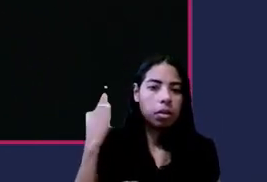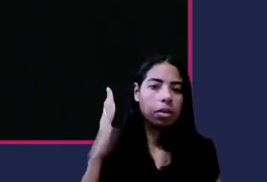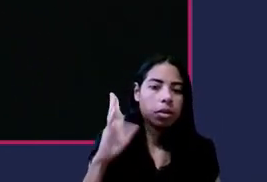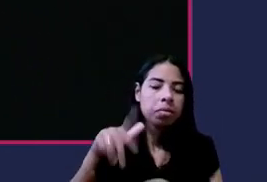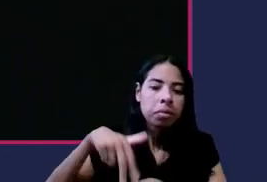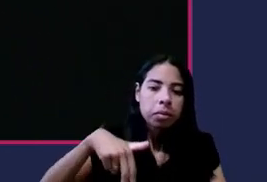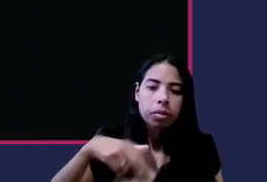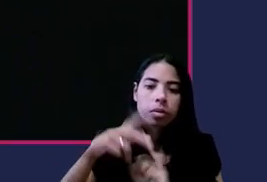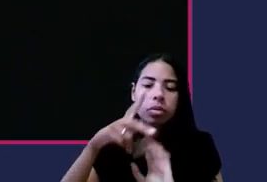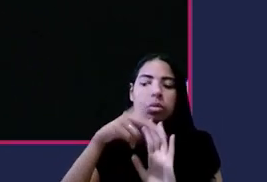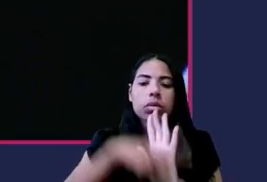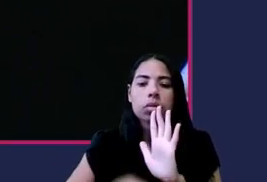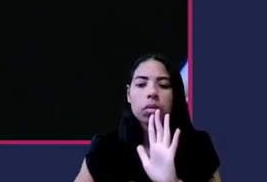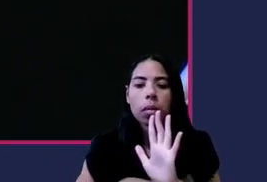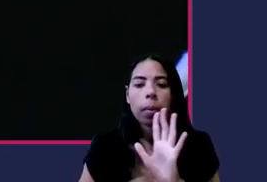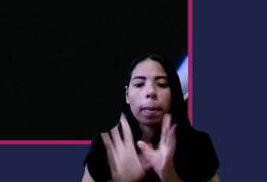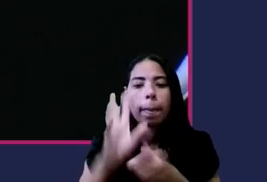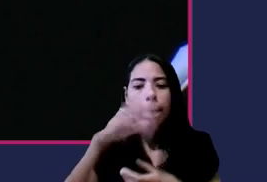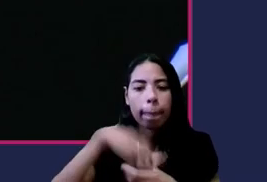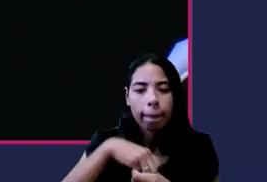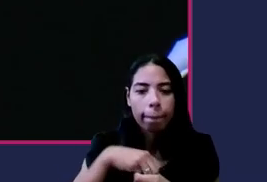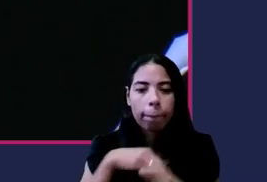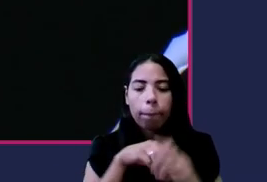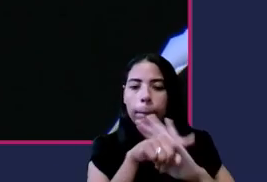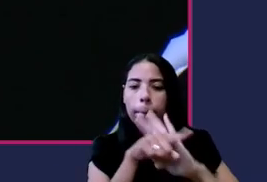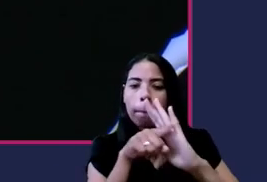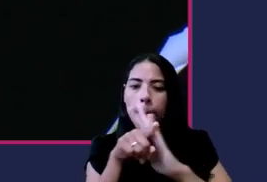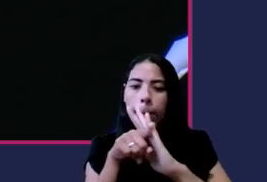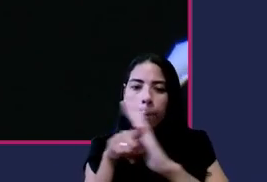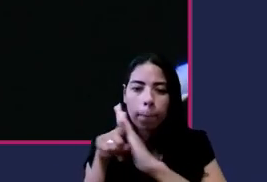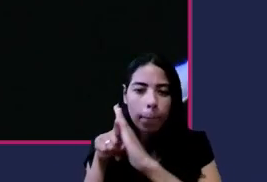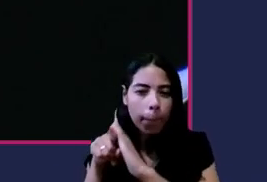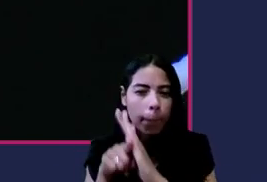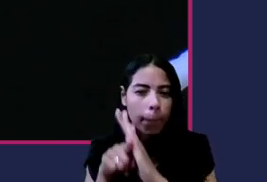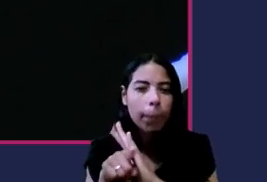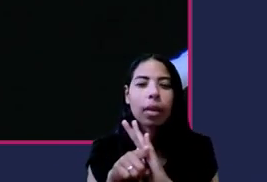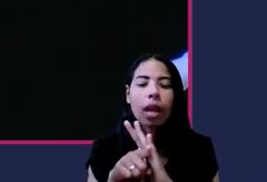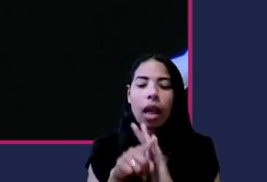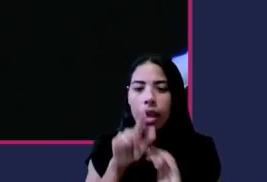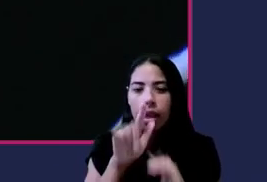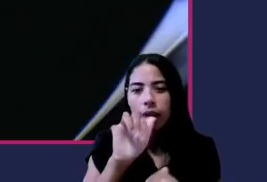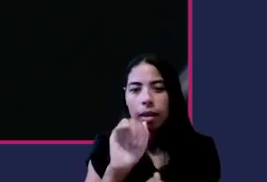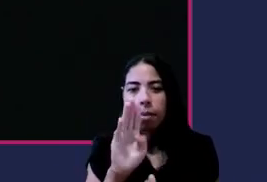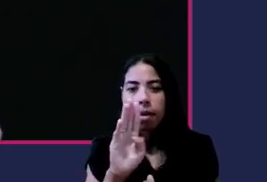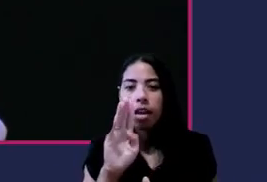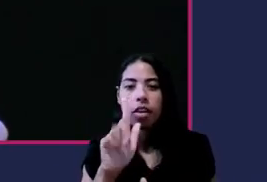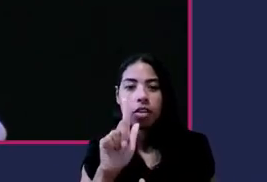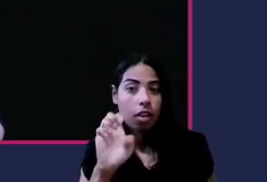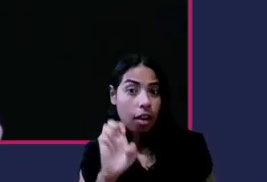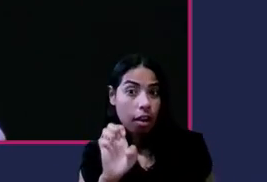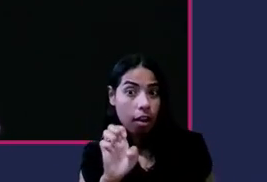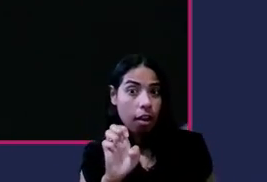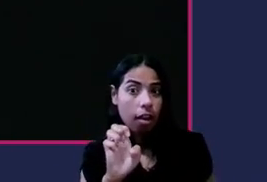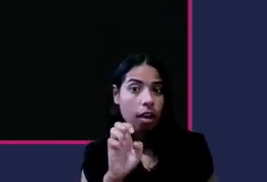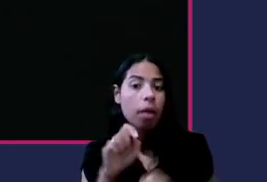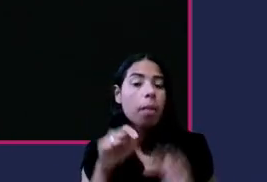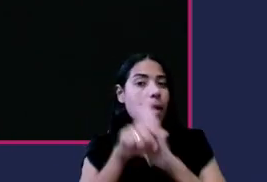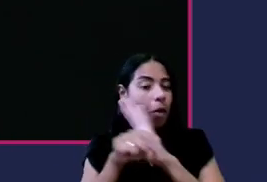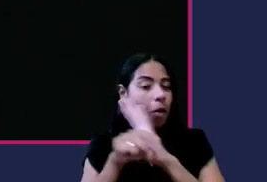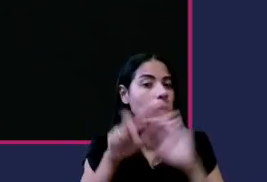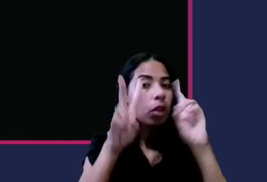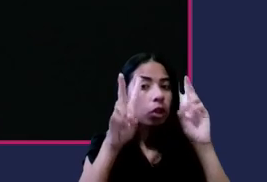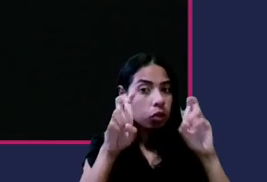year, she was advancing the project that will include questions related to rare diseases and